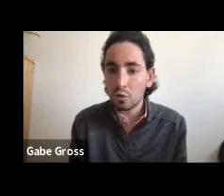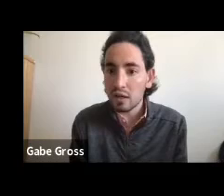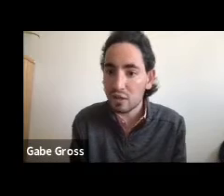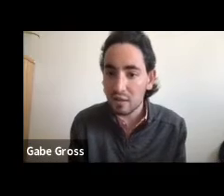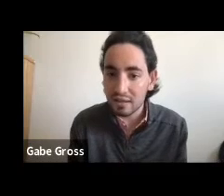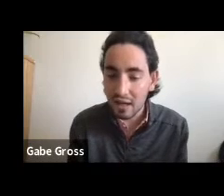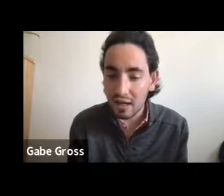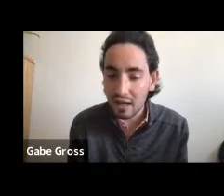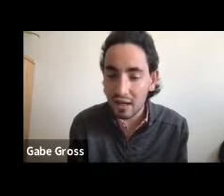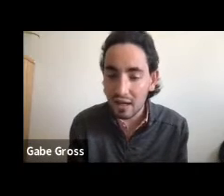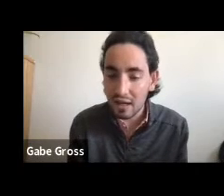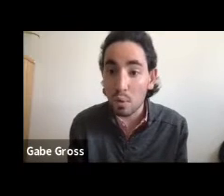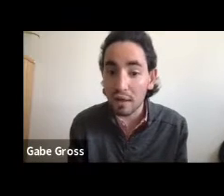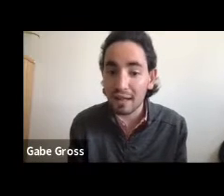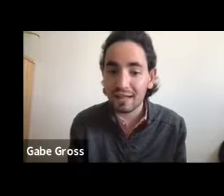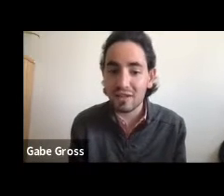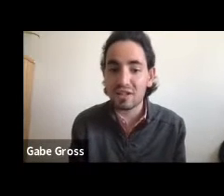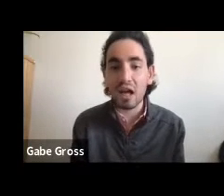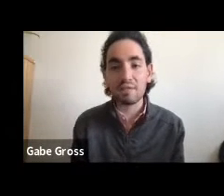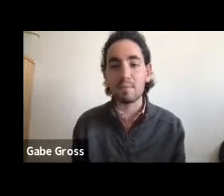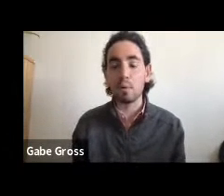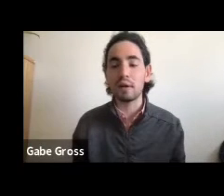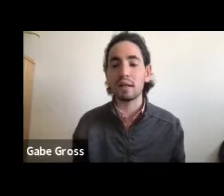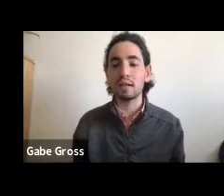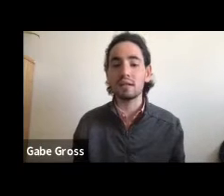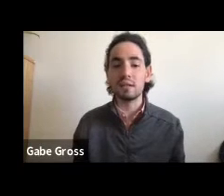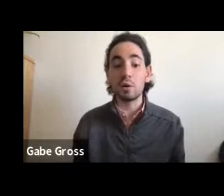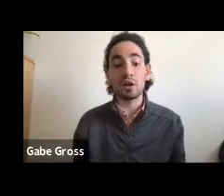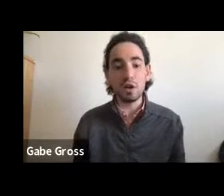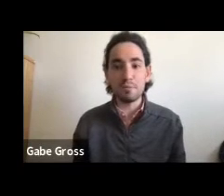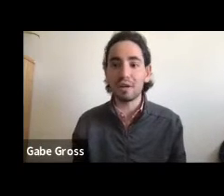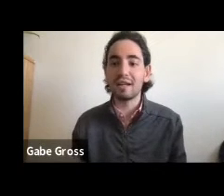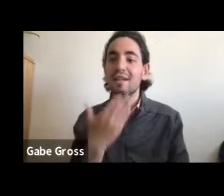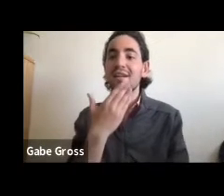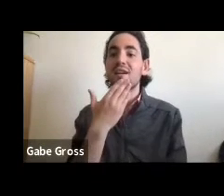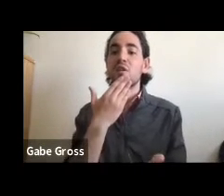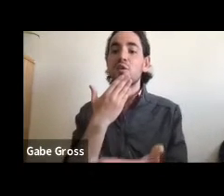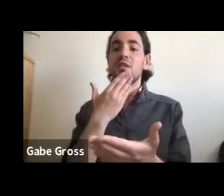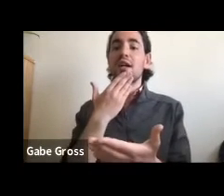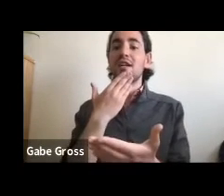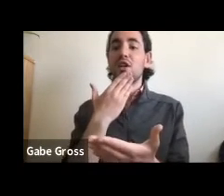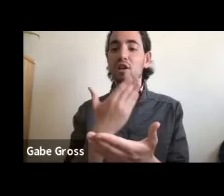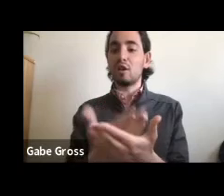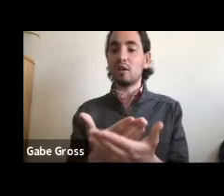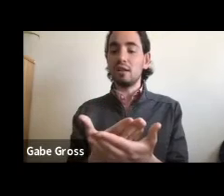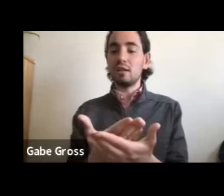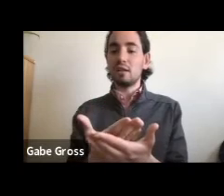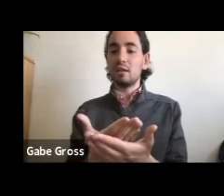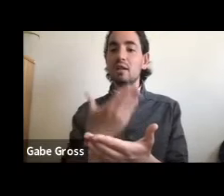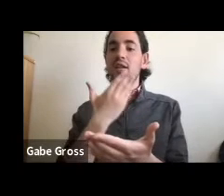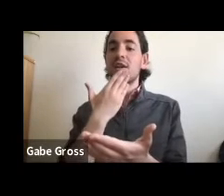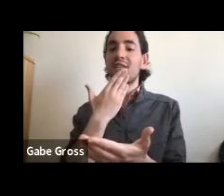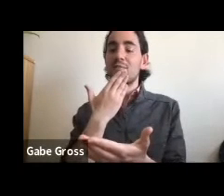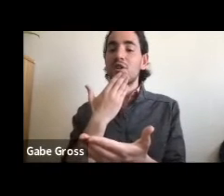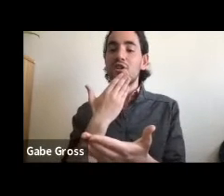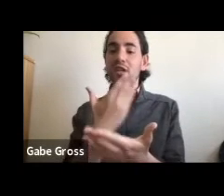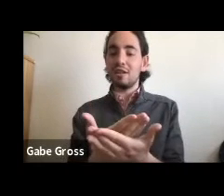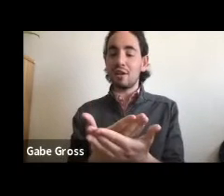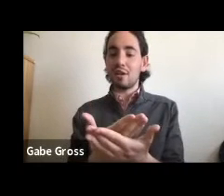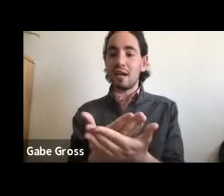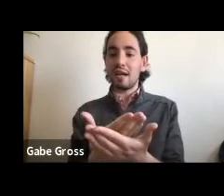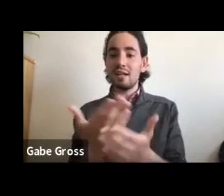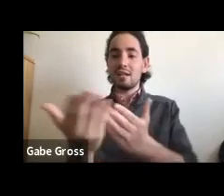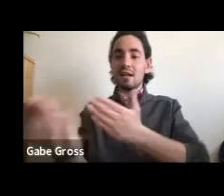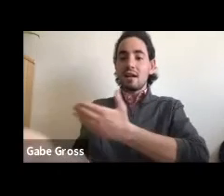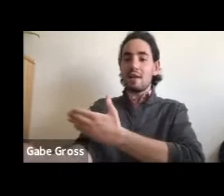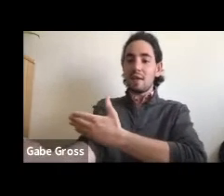class. Do you guys know the sign for this morning? The sign for morning, or good morning, you'd sign good. Take your